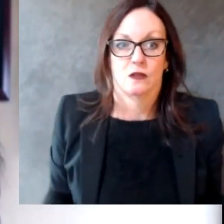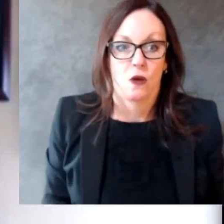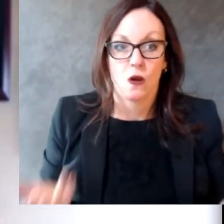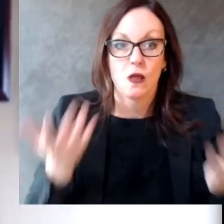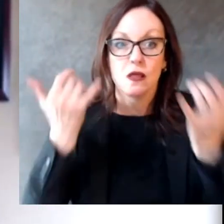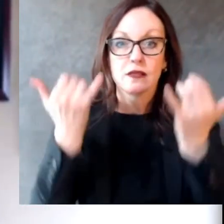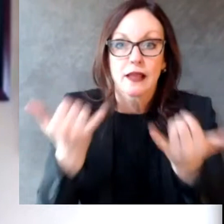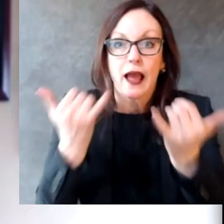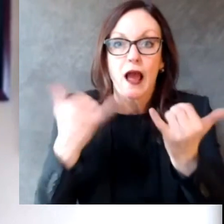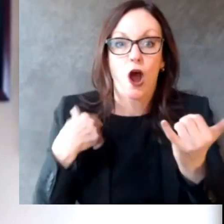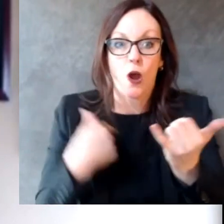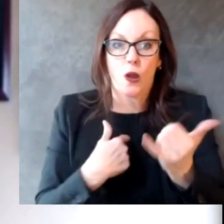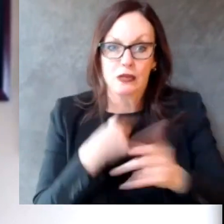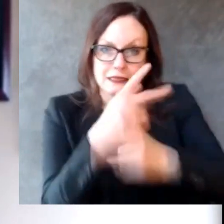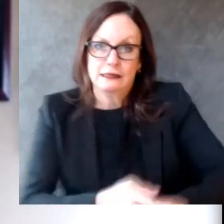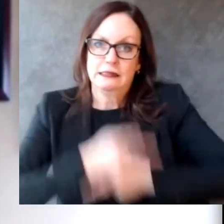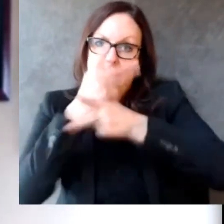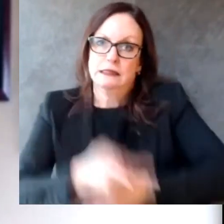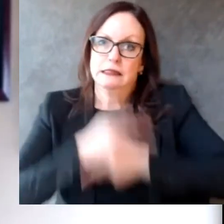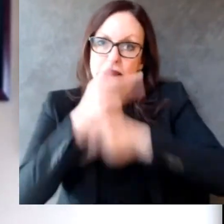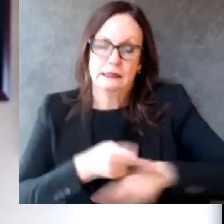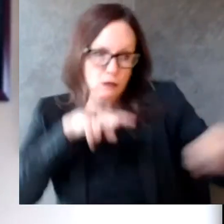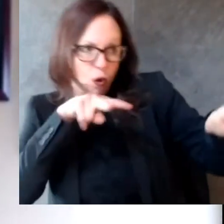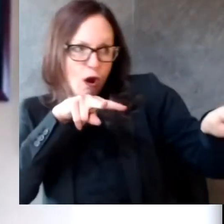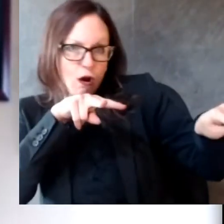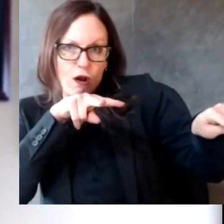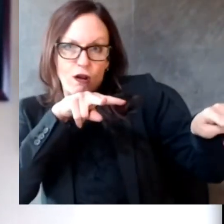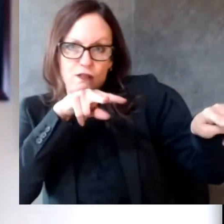that we had 6 months ago, and that's likely the case